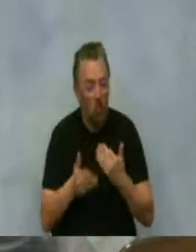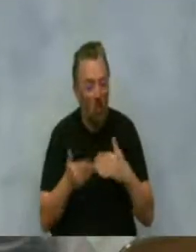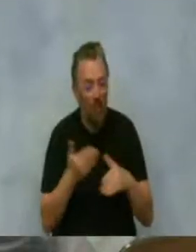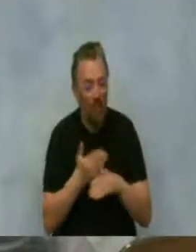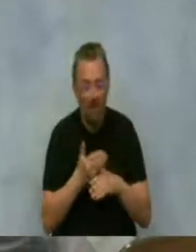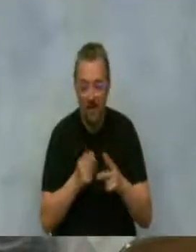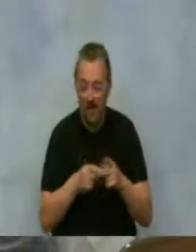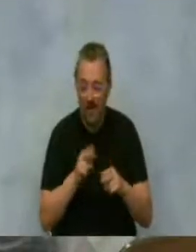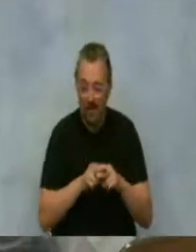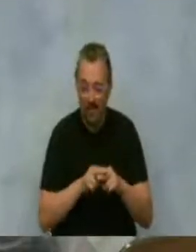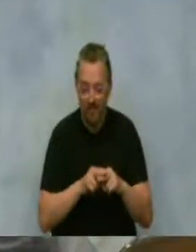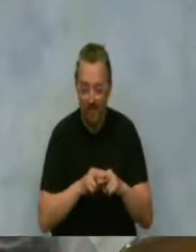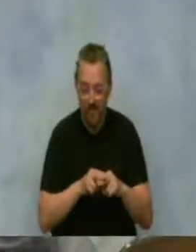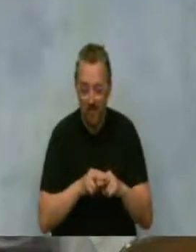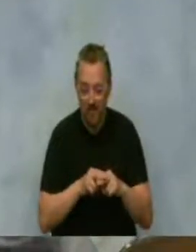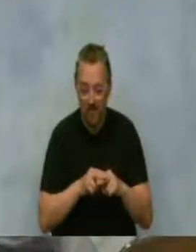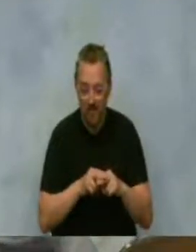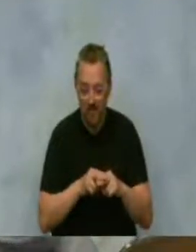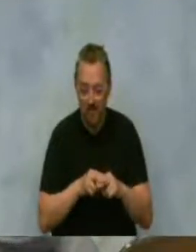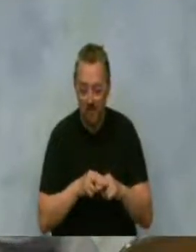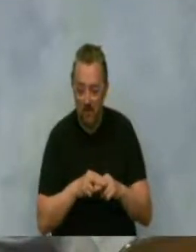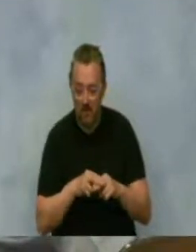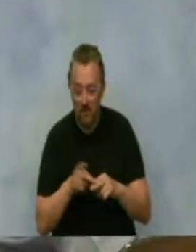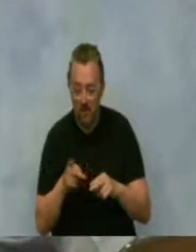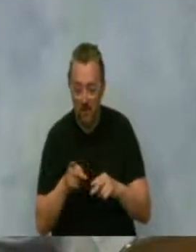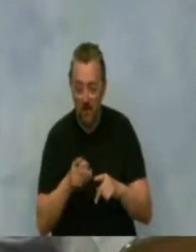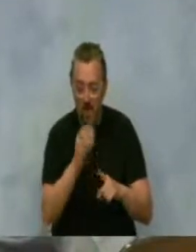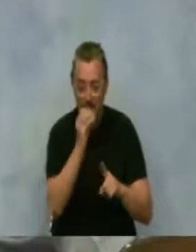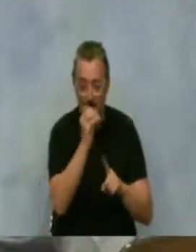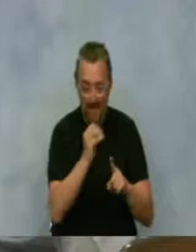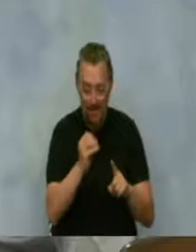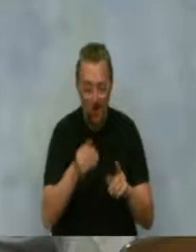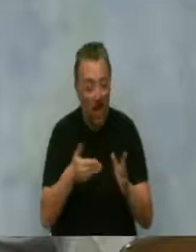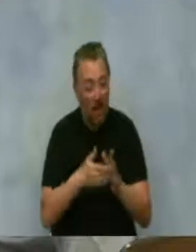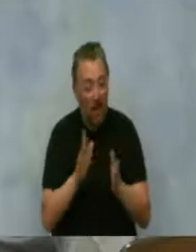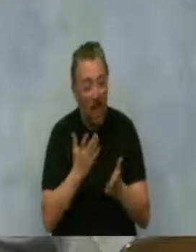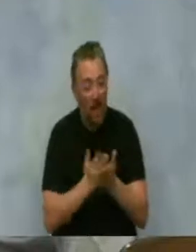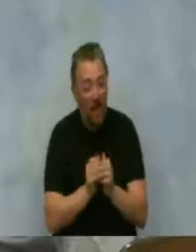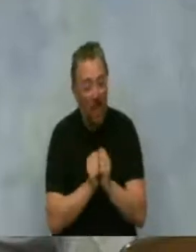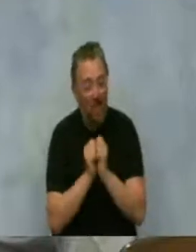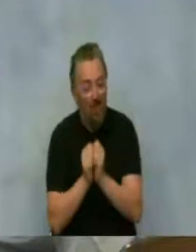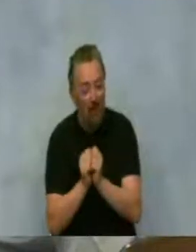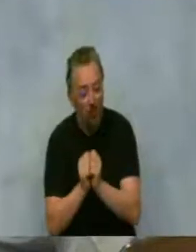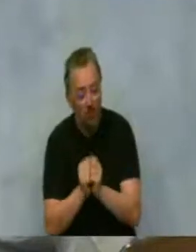well as percentages and days, you could add pound values and numbers.